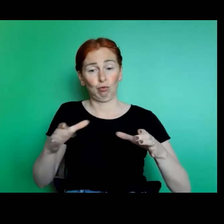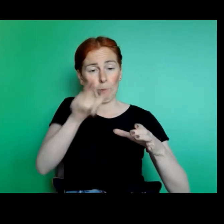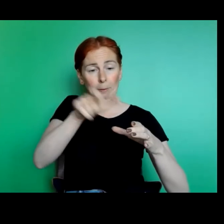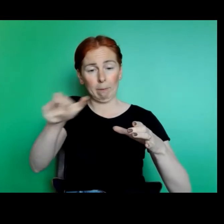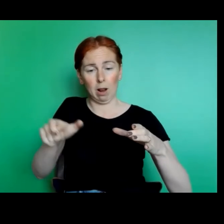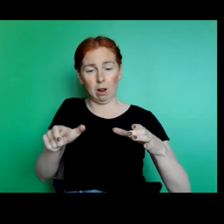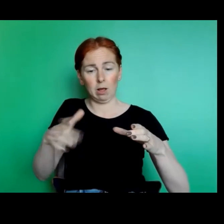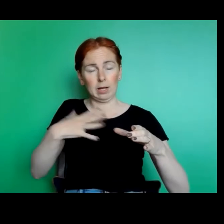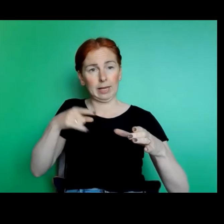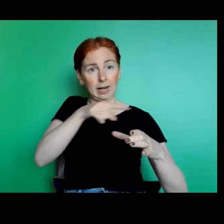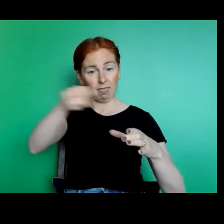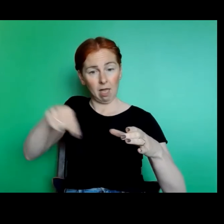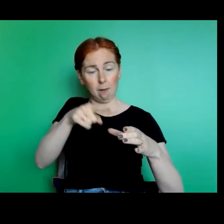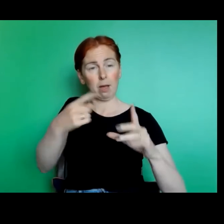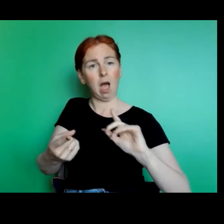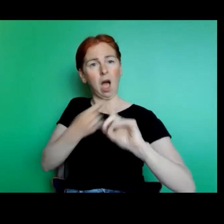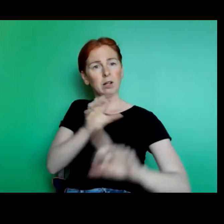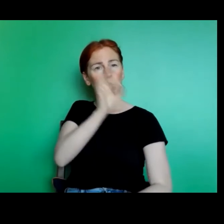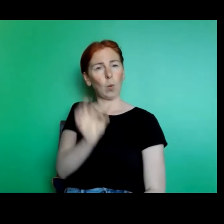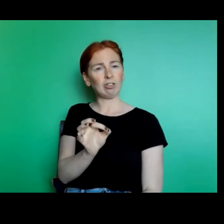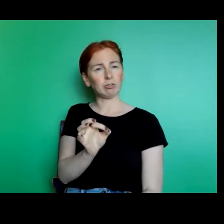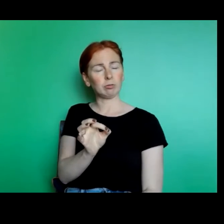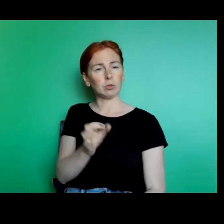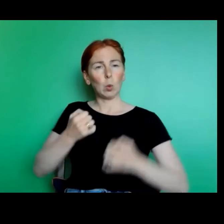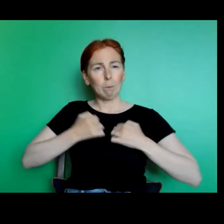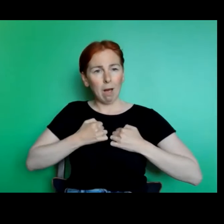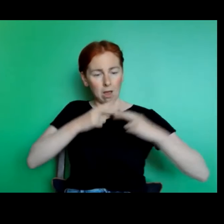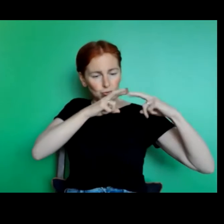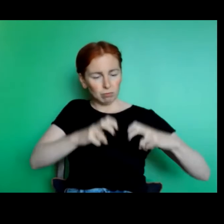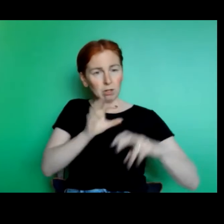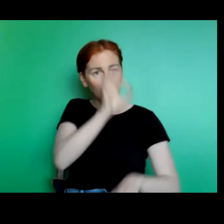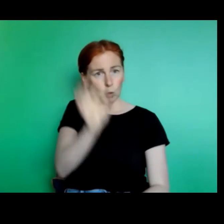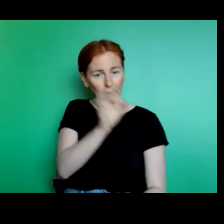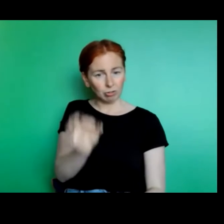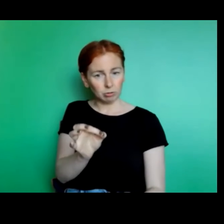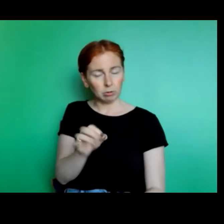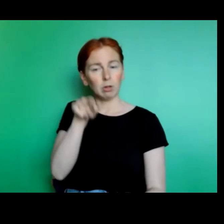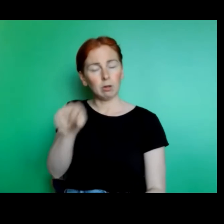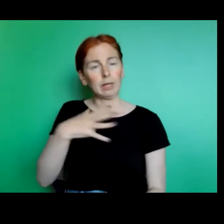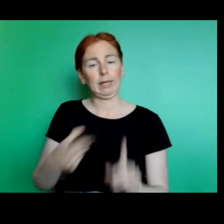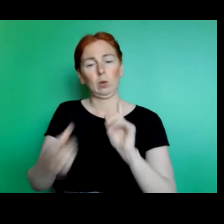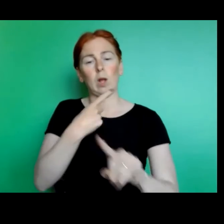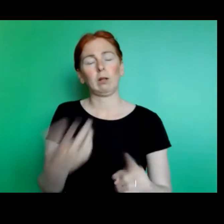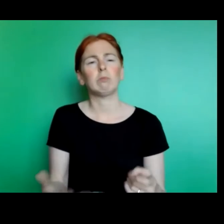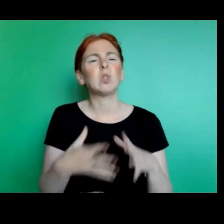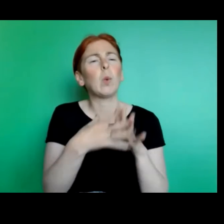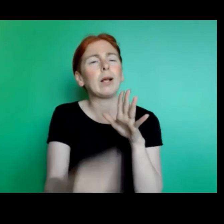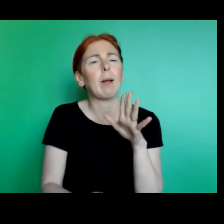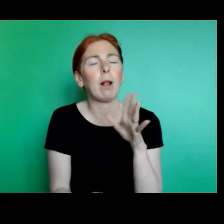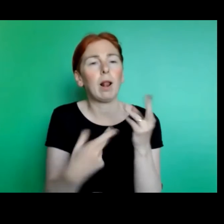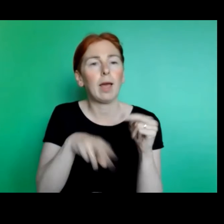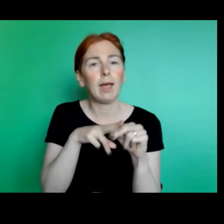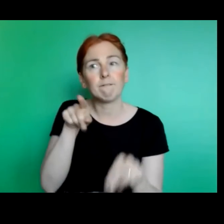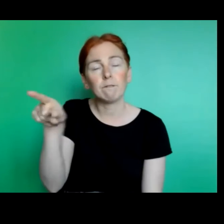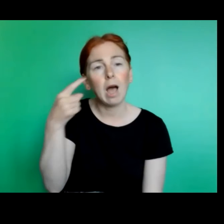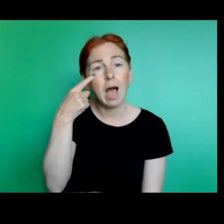as quickly as possible. So that generally means that there's no other eye problems which will interfere with the results of working out whether the